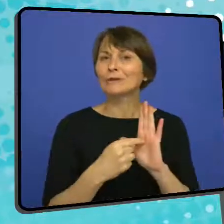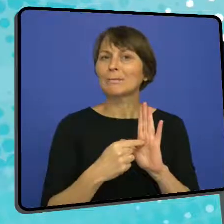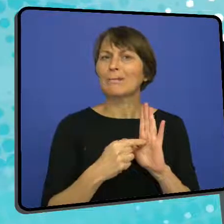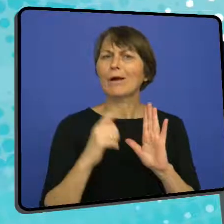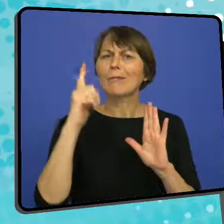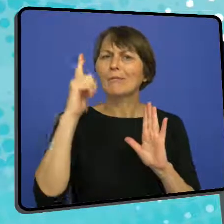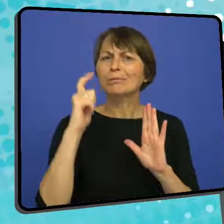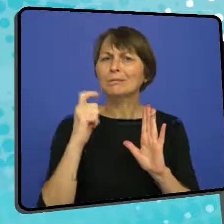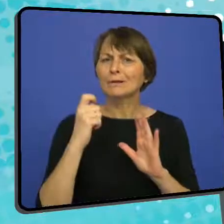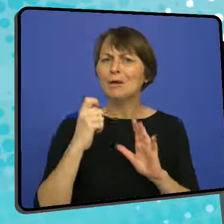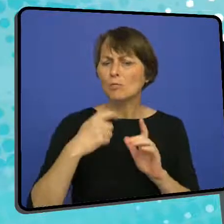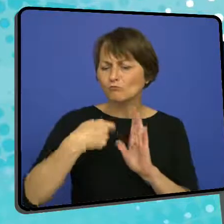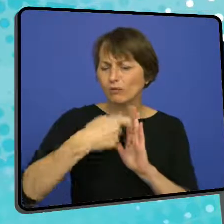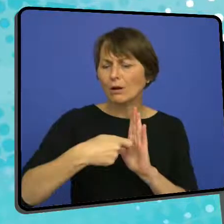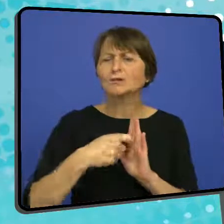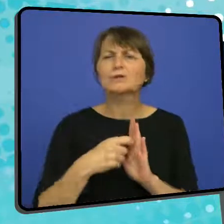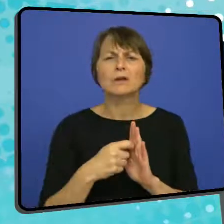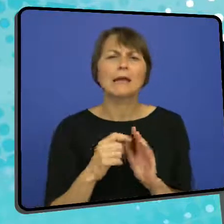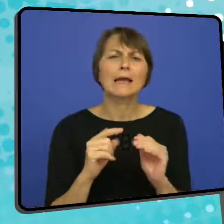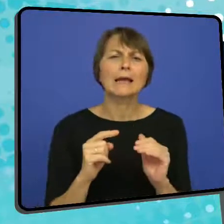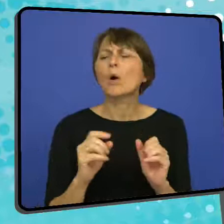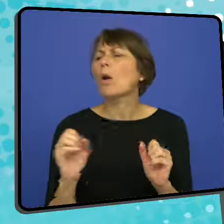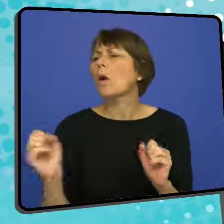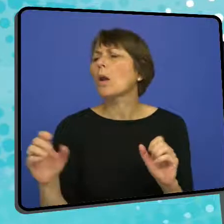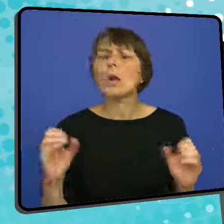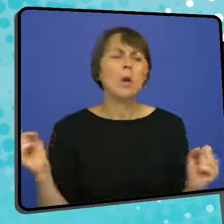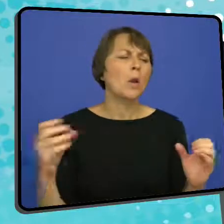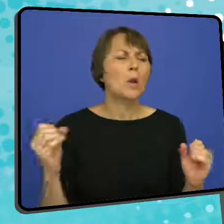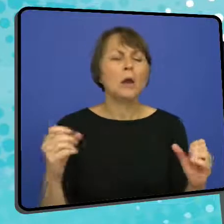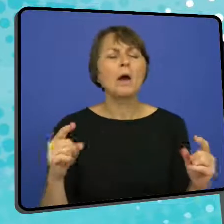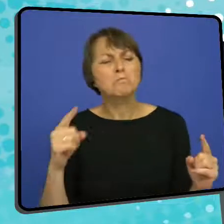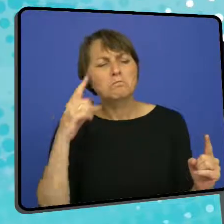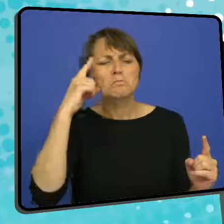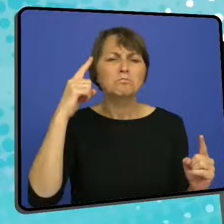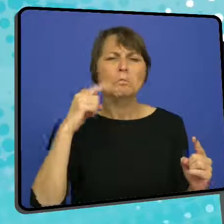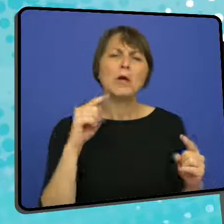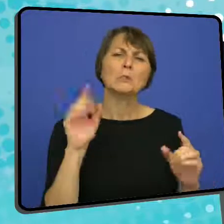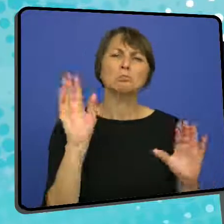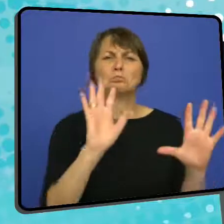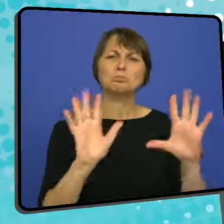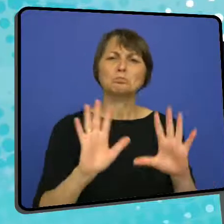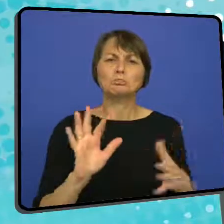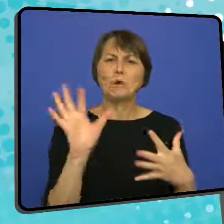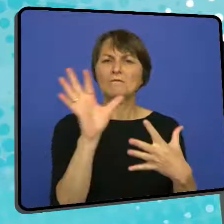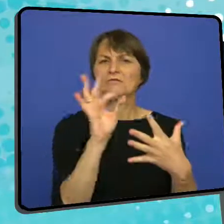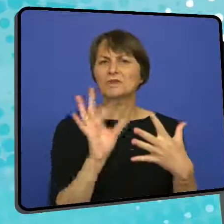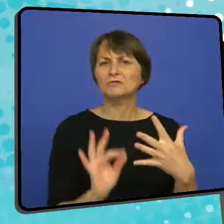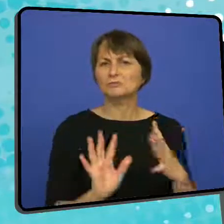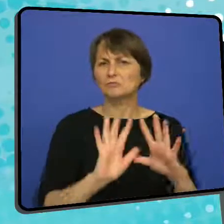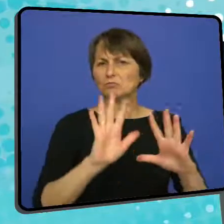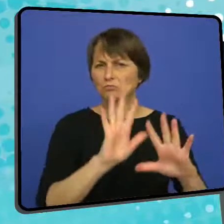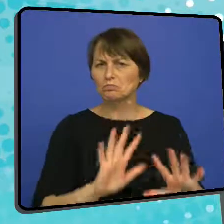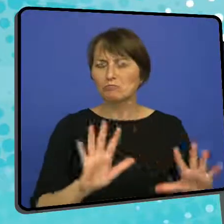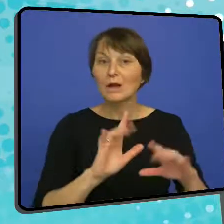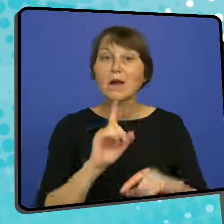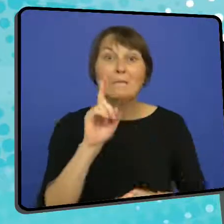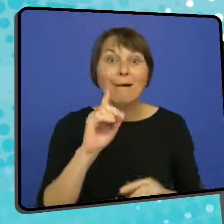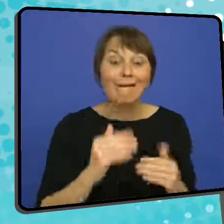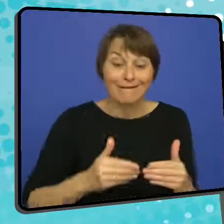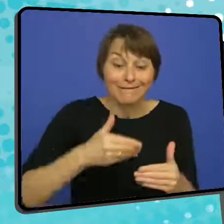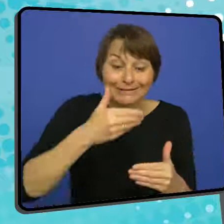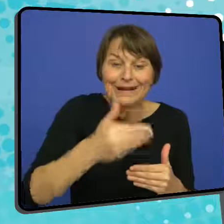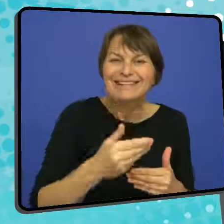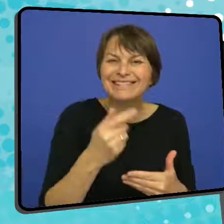brainstorming, and then you kind of set out your features and your product in that way. But design typically works a